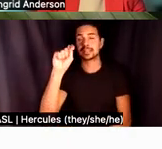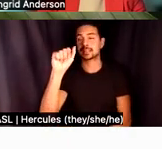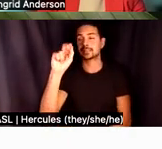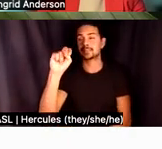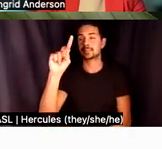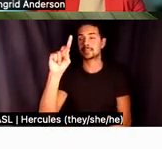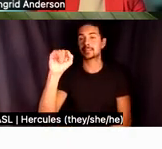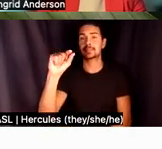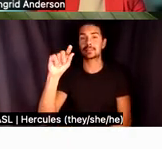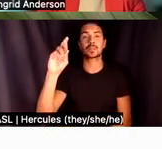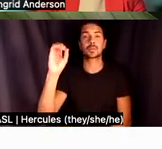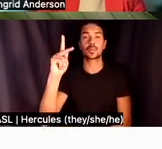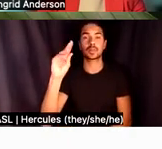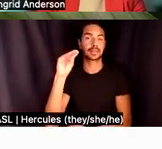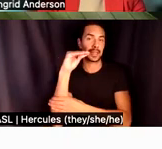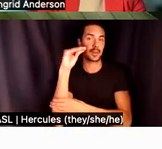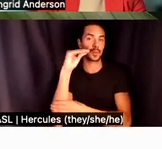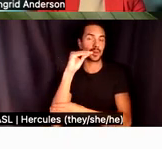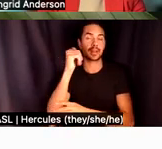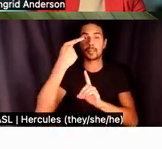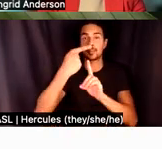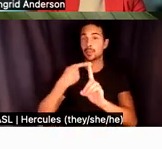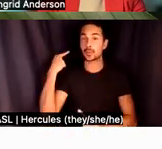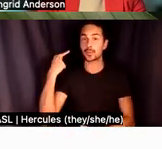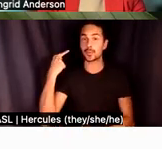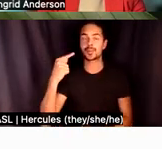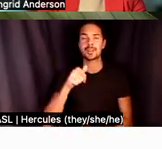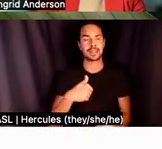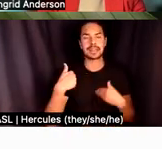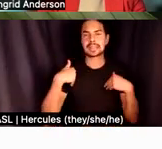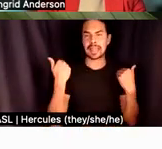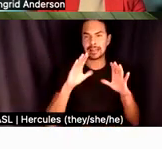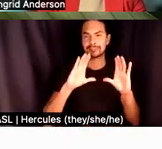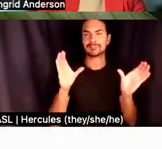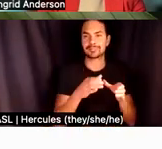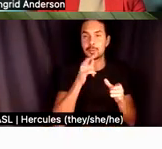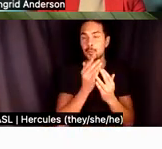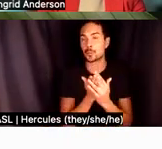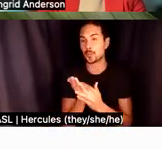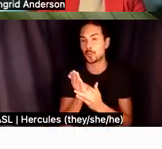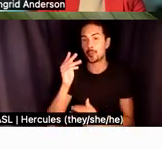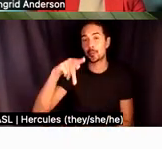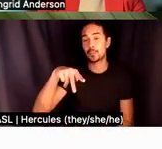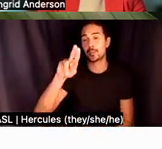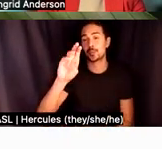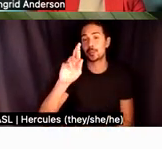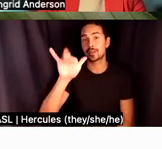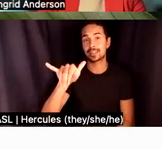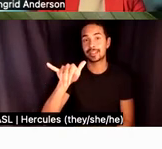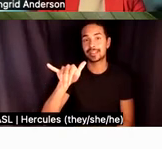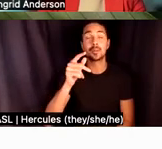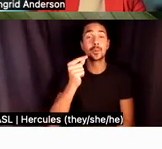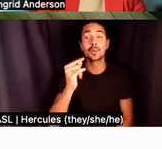about a month ago. And there are these young folks that are going through puberty. And what they did was they camped out for